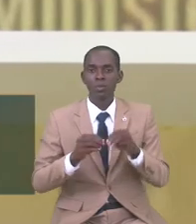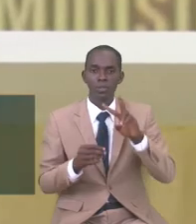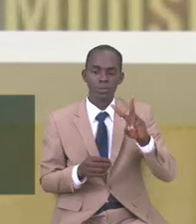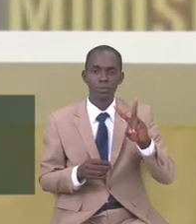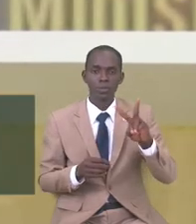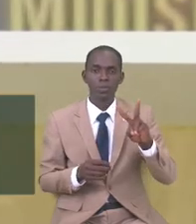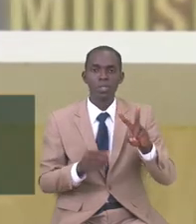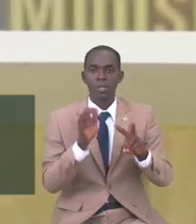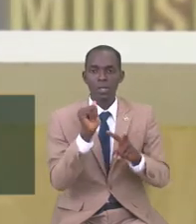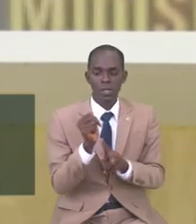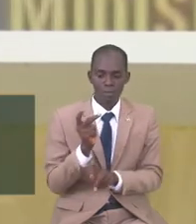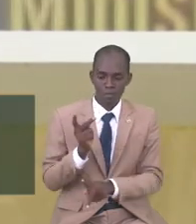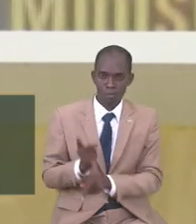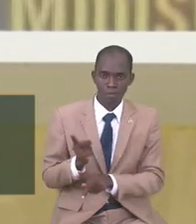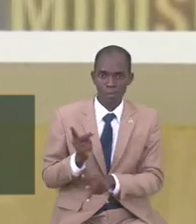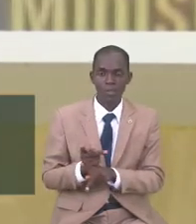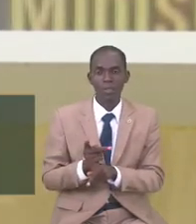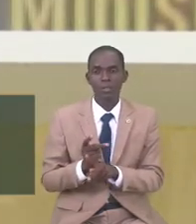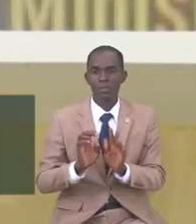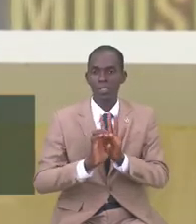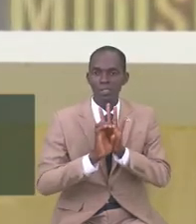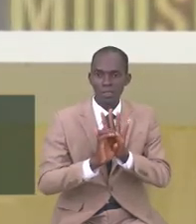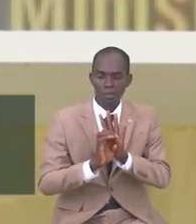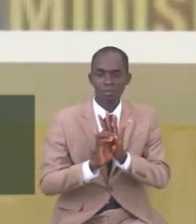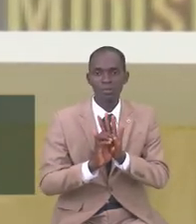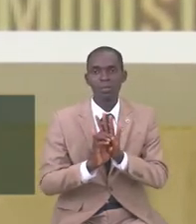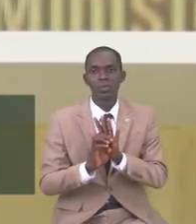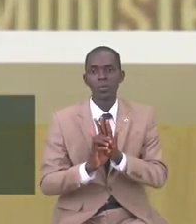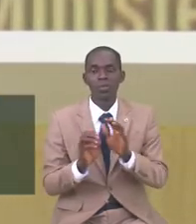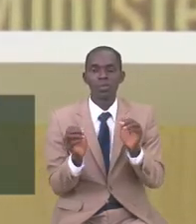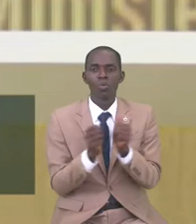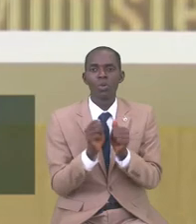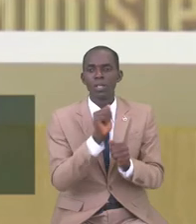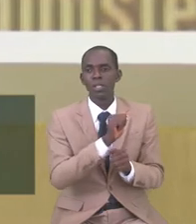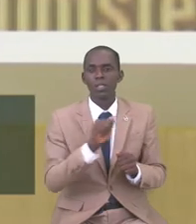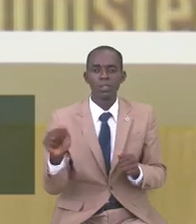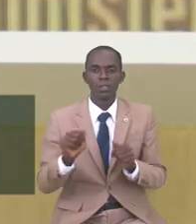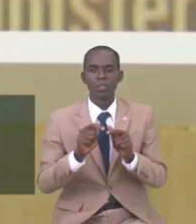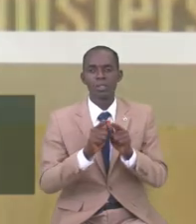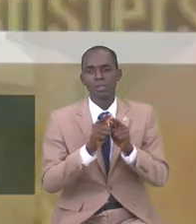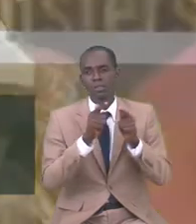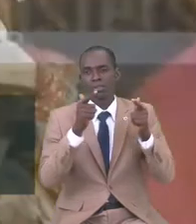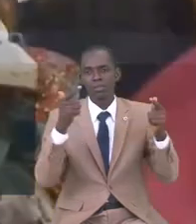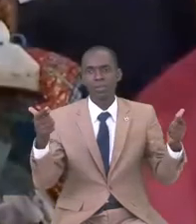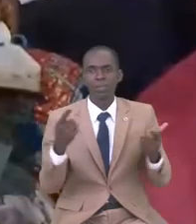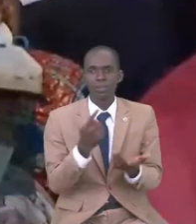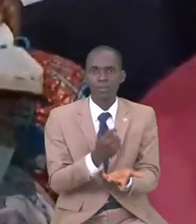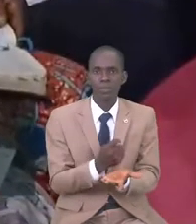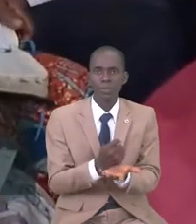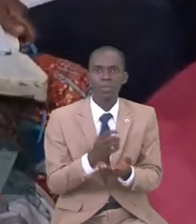model, comma, pattern with a unique treasure. Number three,